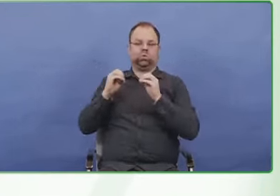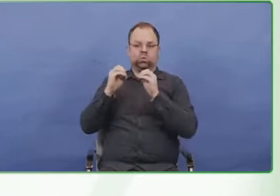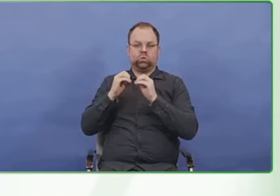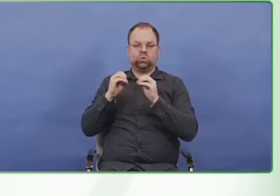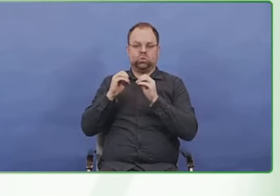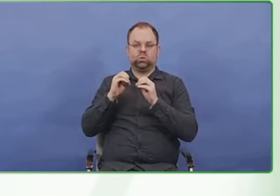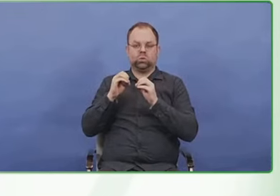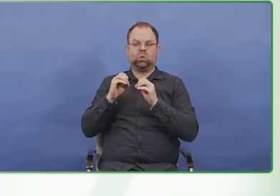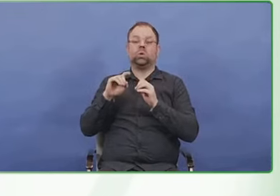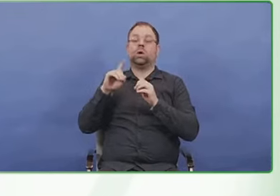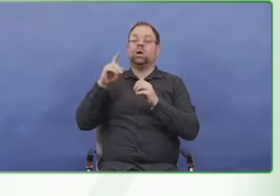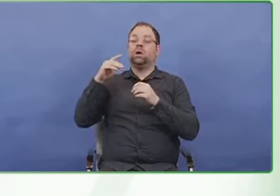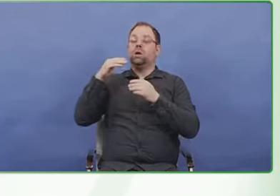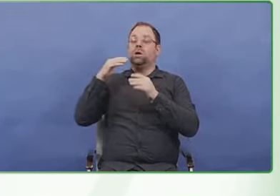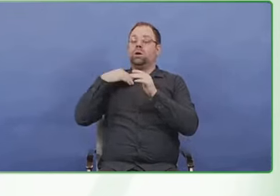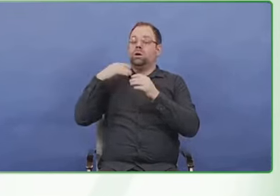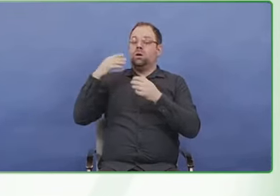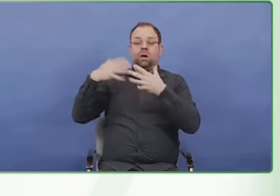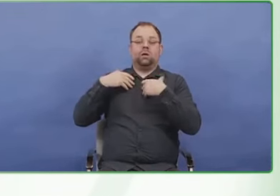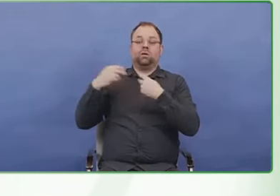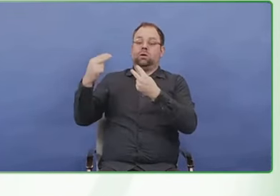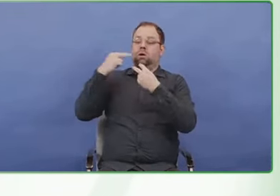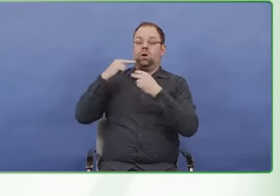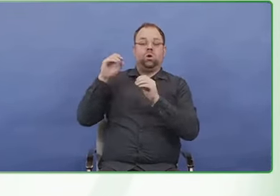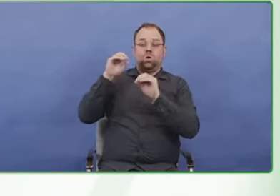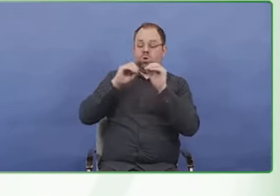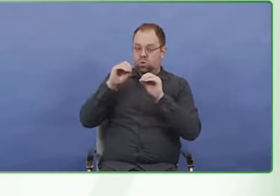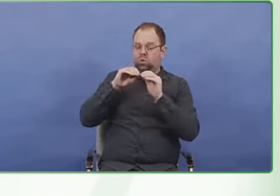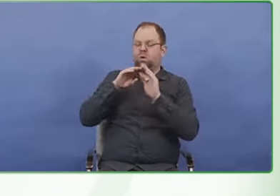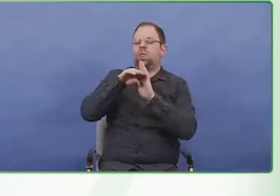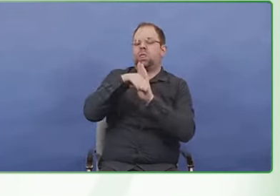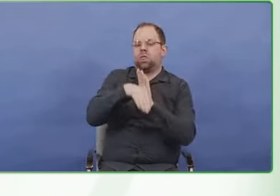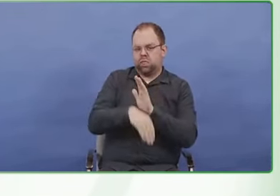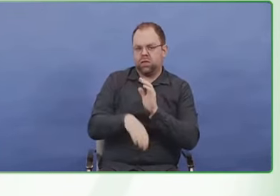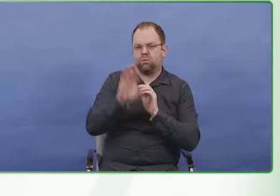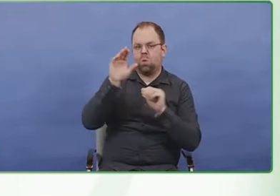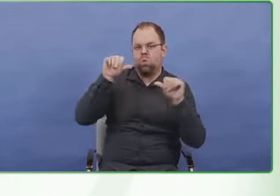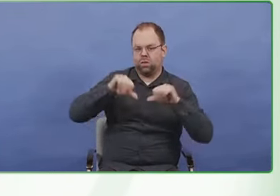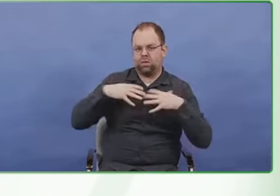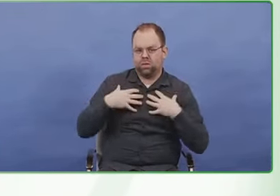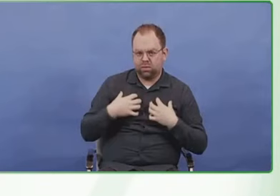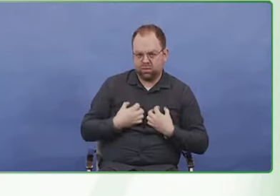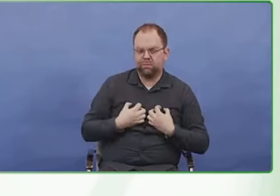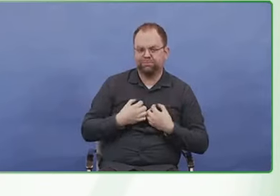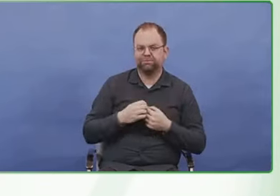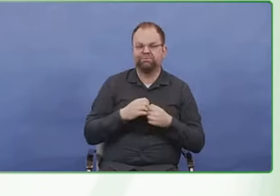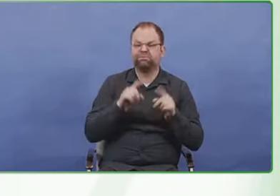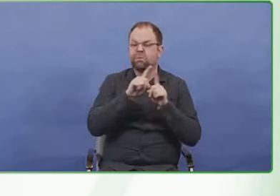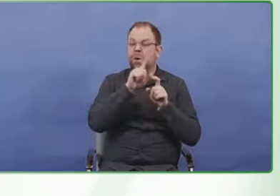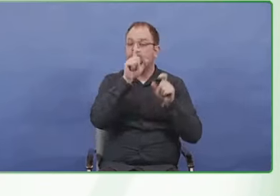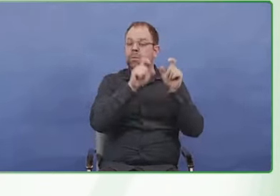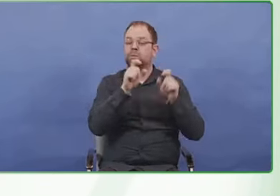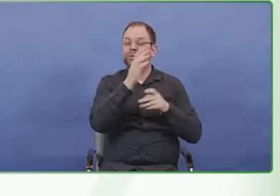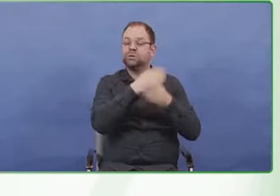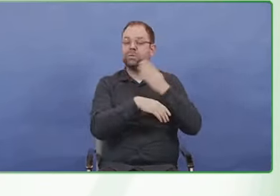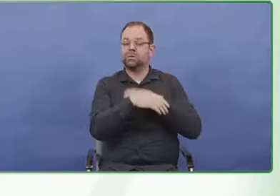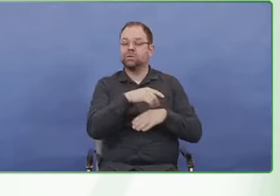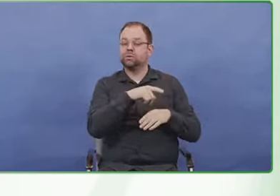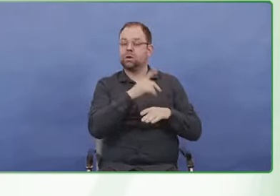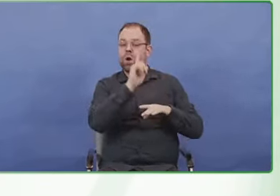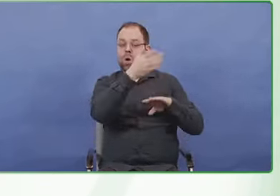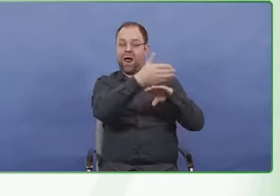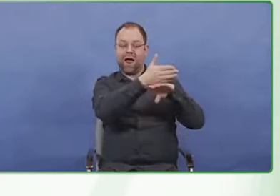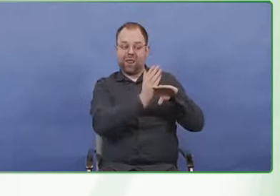to establish action towards eliminating barriers to accessing healthcare, accessing good quality and timely